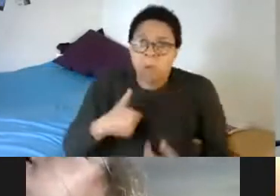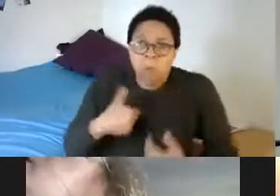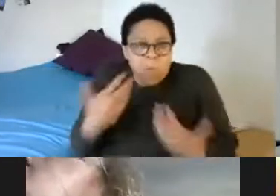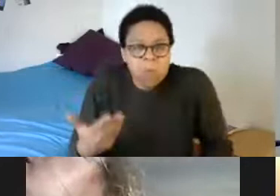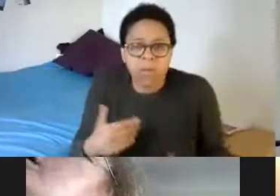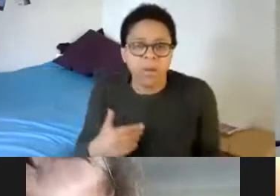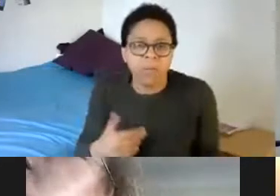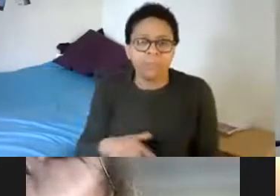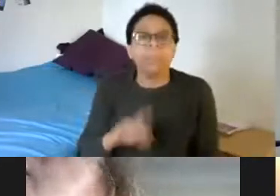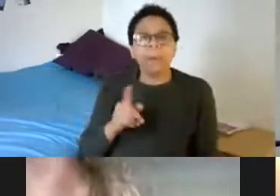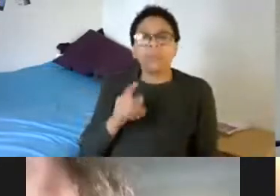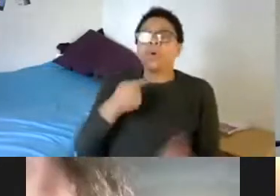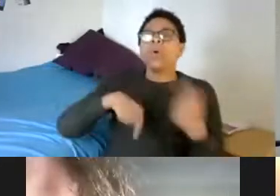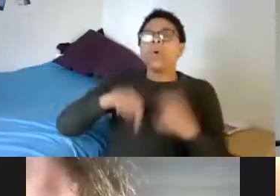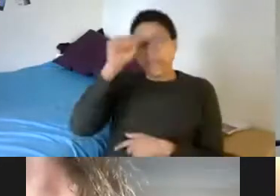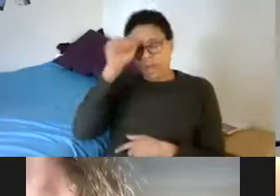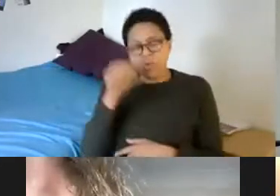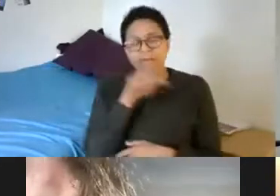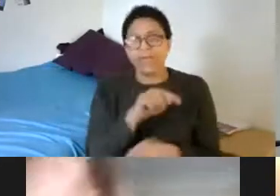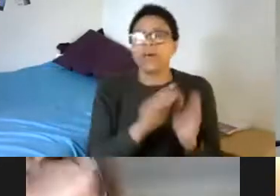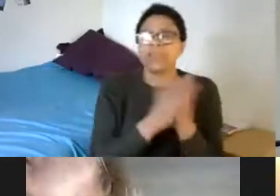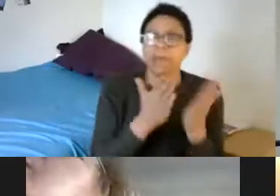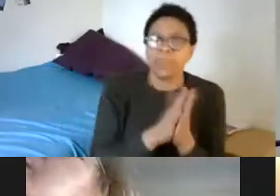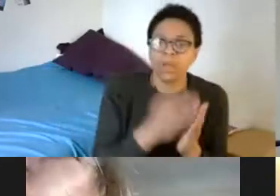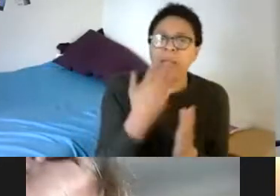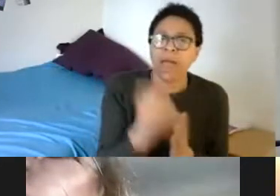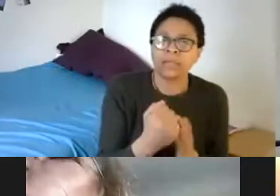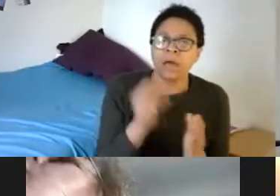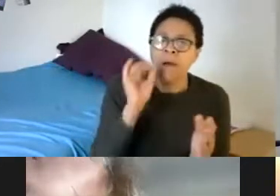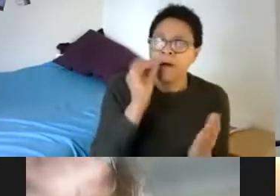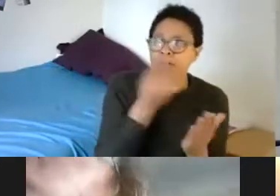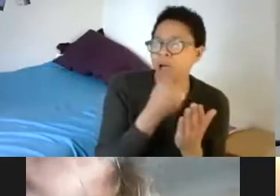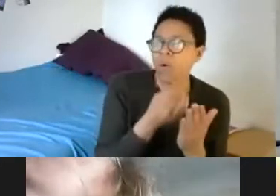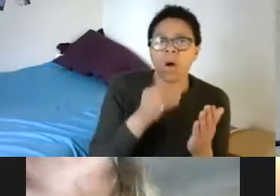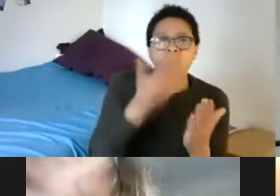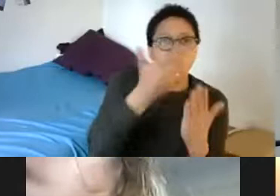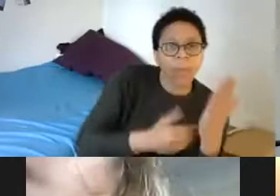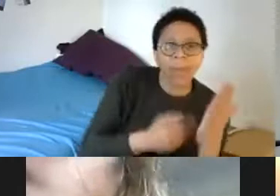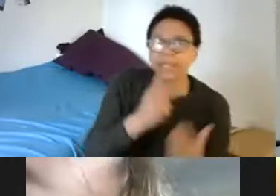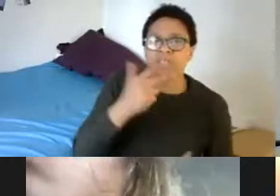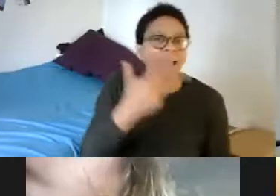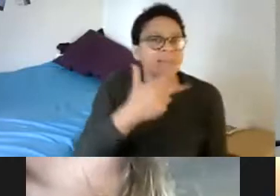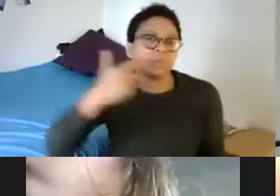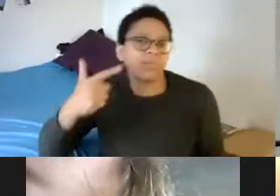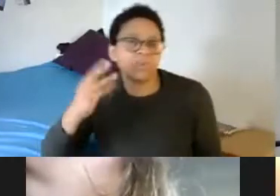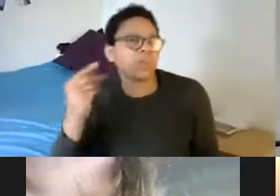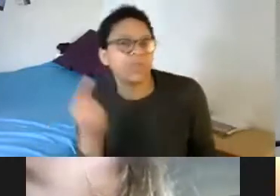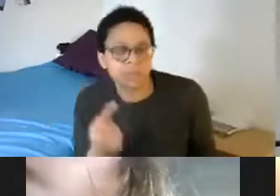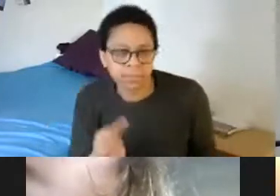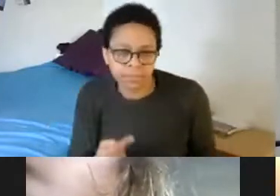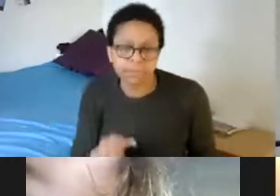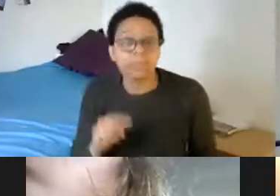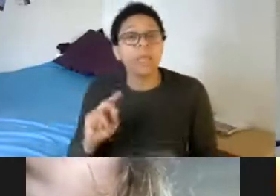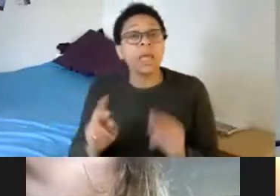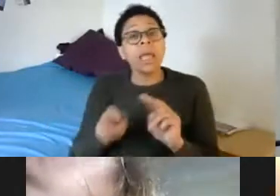know, okay, this book contains this on this page. For things like the pressed flowers and leaves,